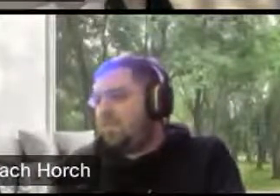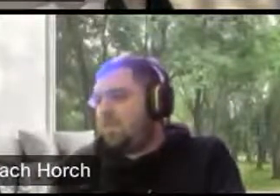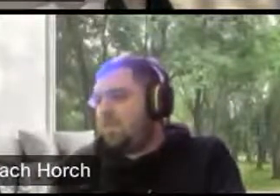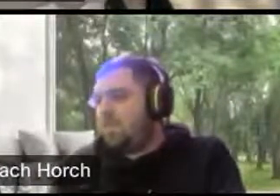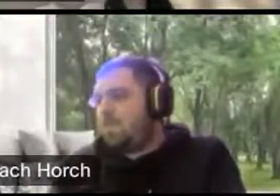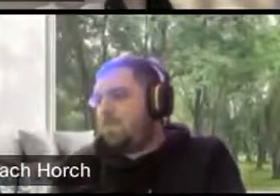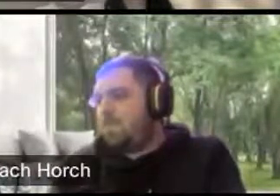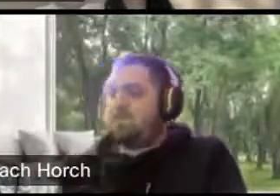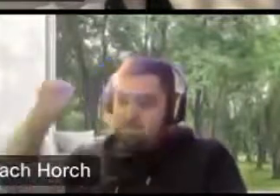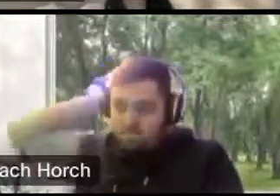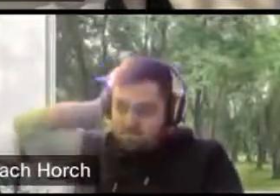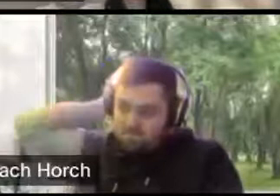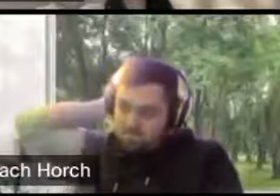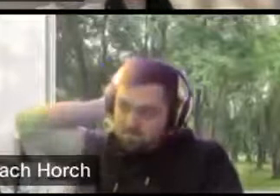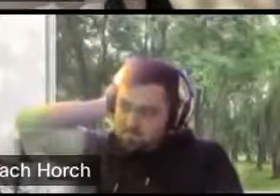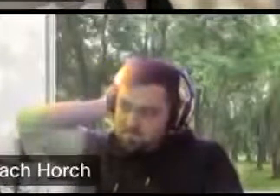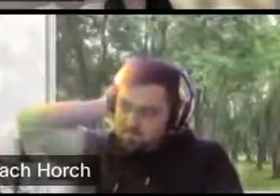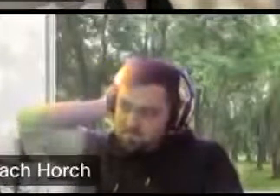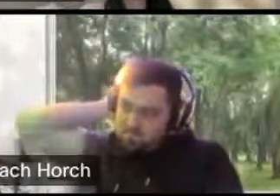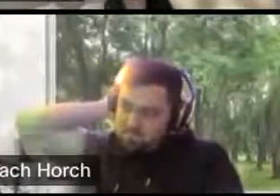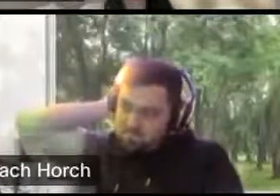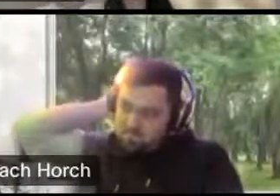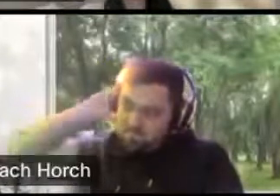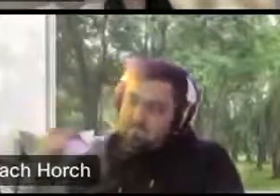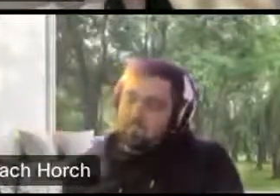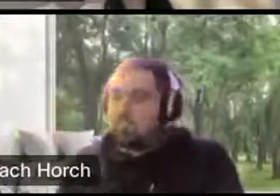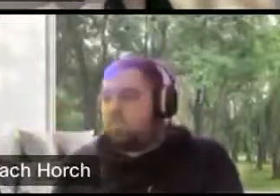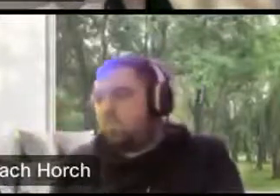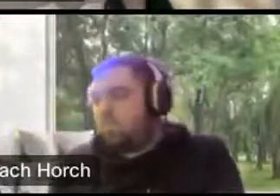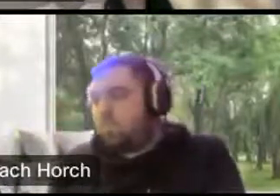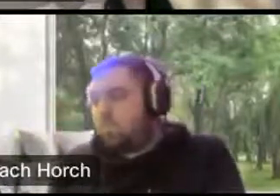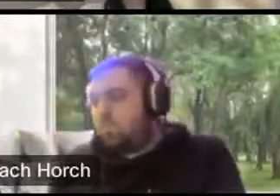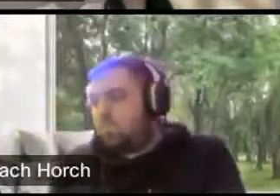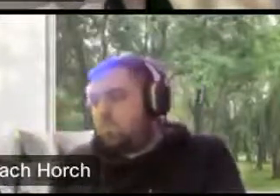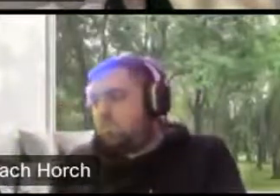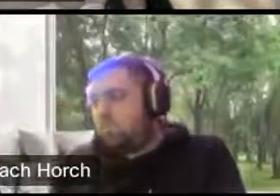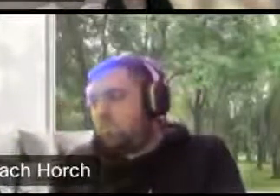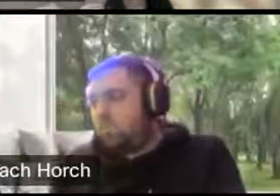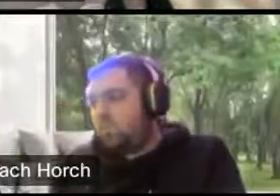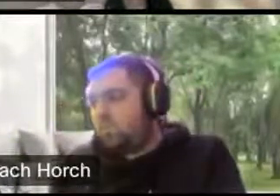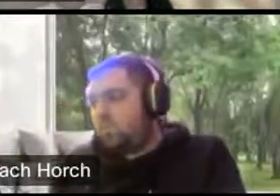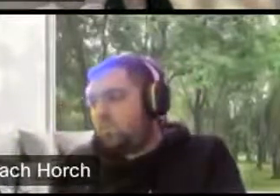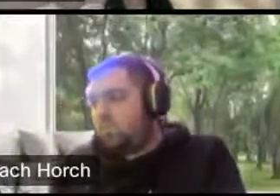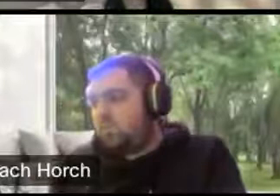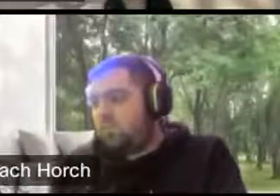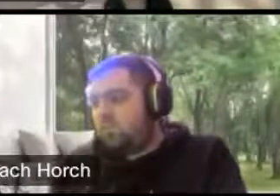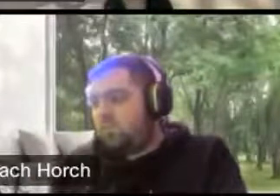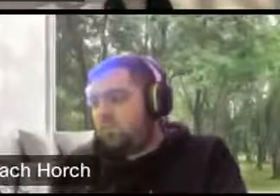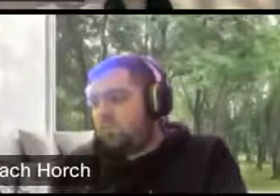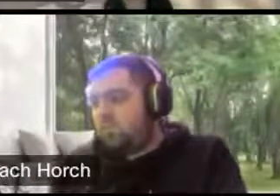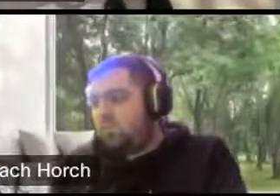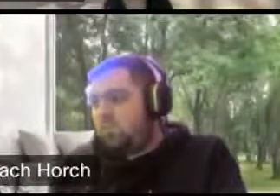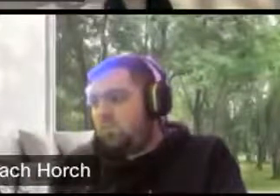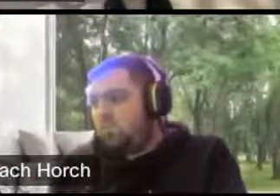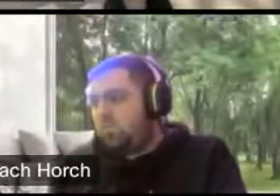did have a very large meeting with a lot of regional center staff talking about the different categories. And so, just as we said, looking